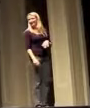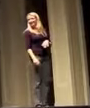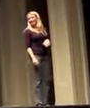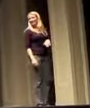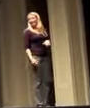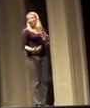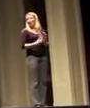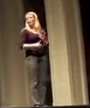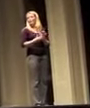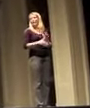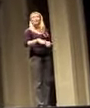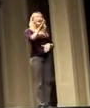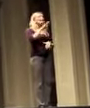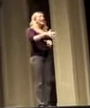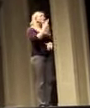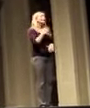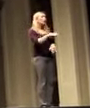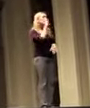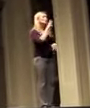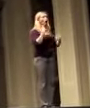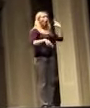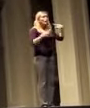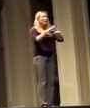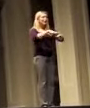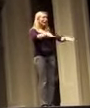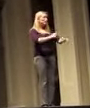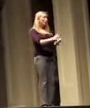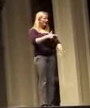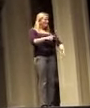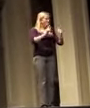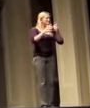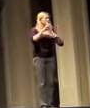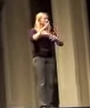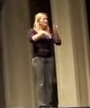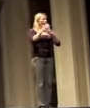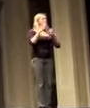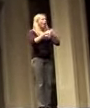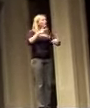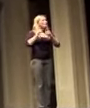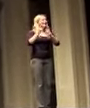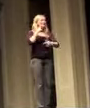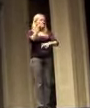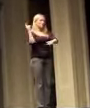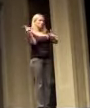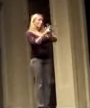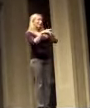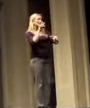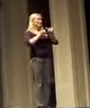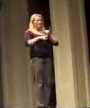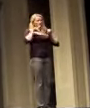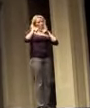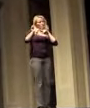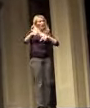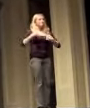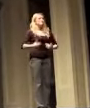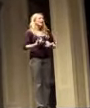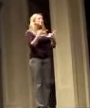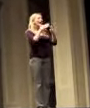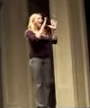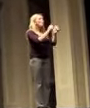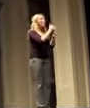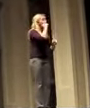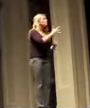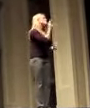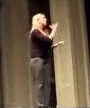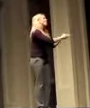that we started a little bitch army, so when a kid is not picked for kickball and told get off the field, we'll be there. When a kid is made fun of for wanting to play house with the girls instead of